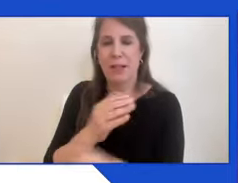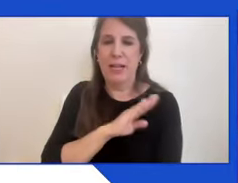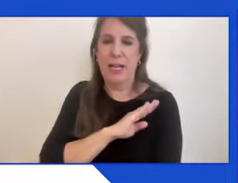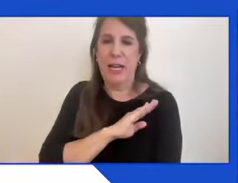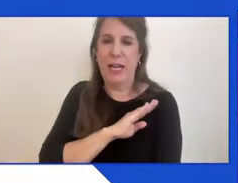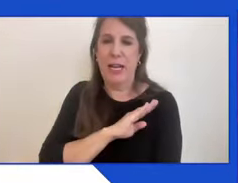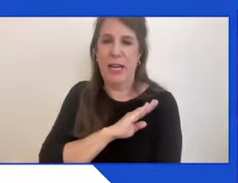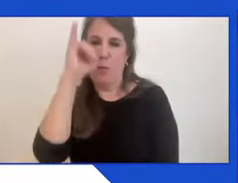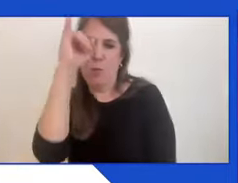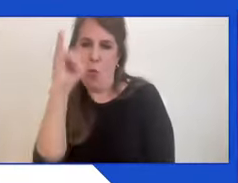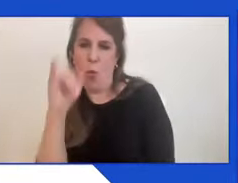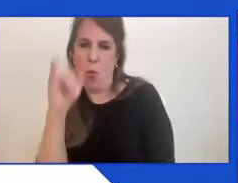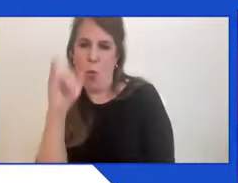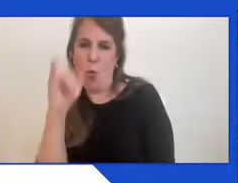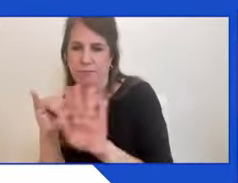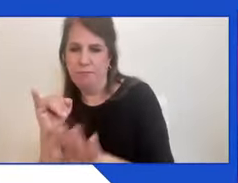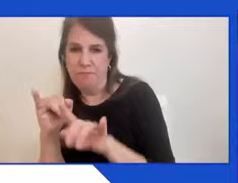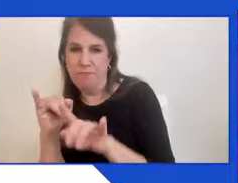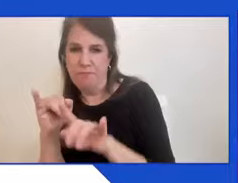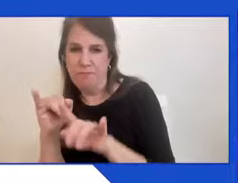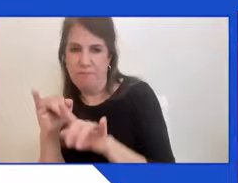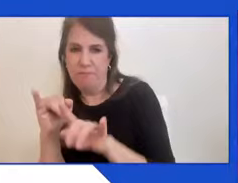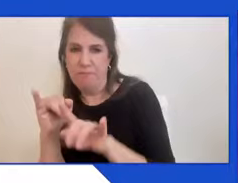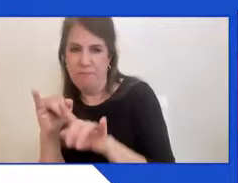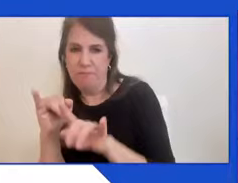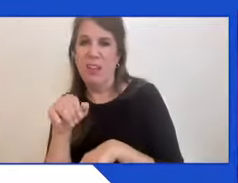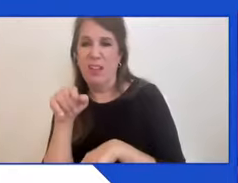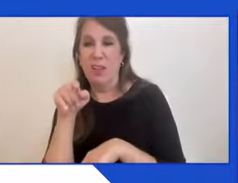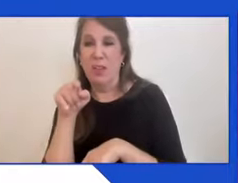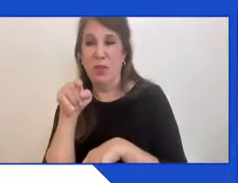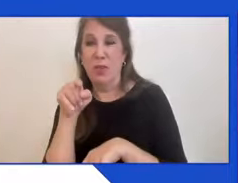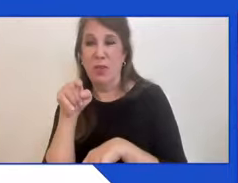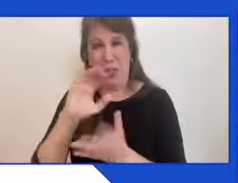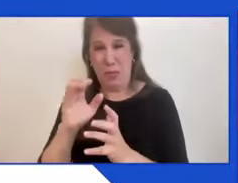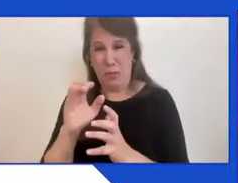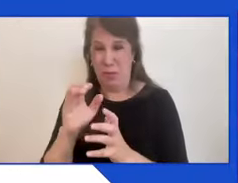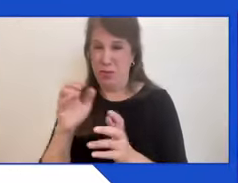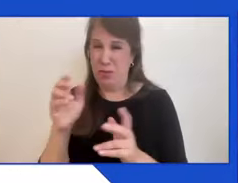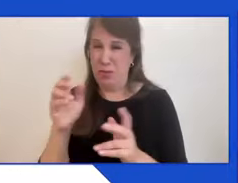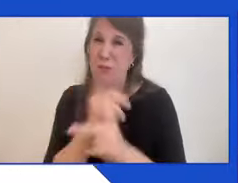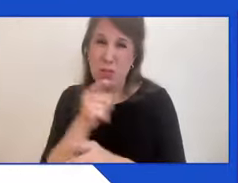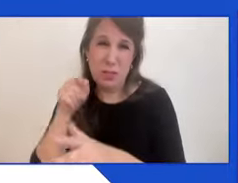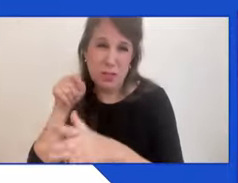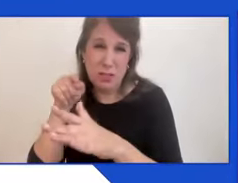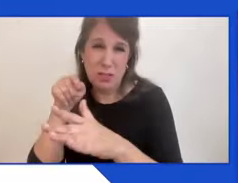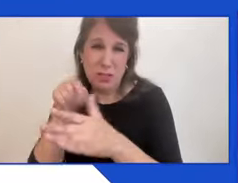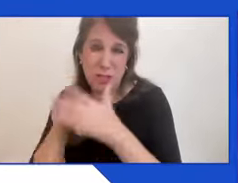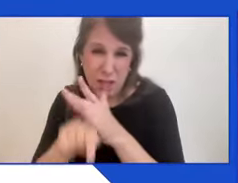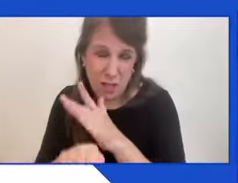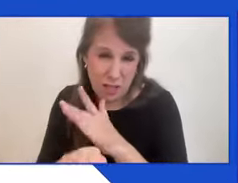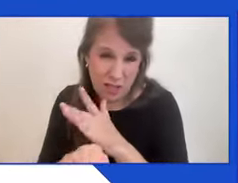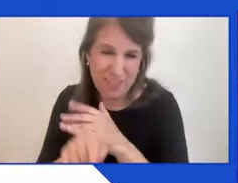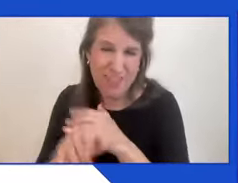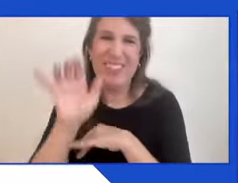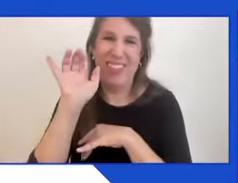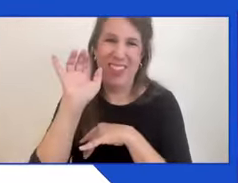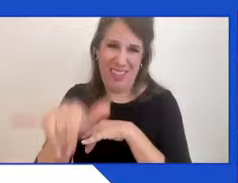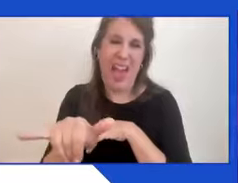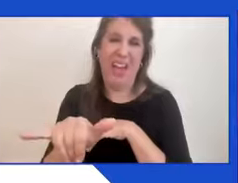of the kibbutzim that was hit the hardest by Hamas on October